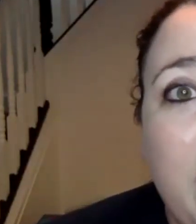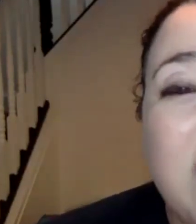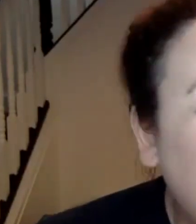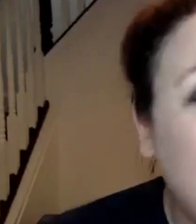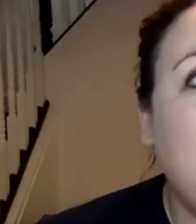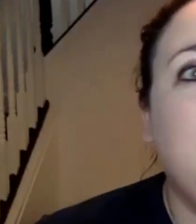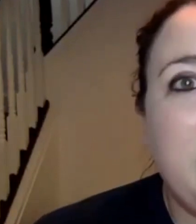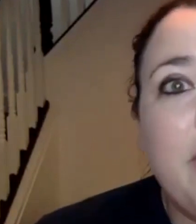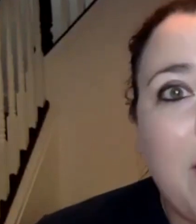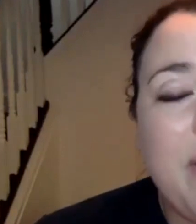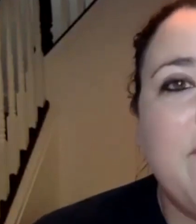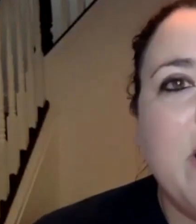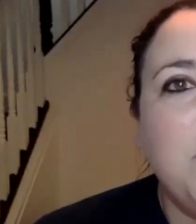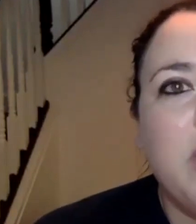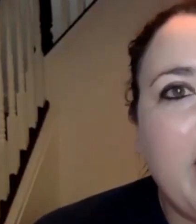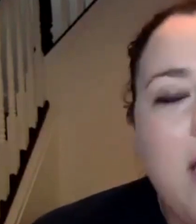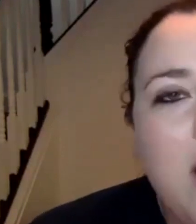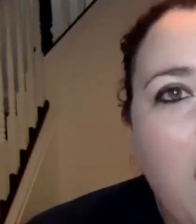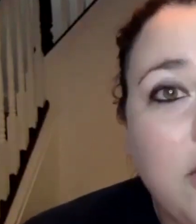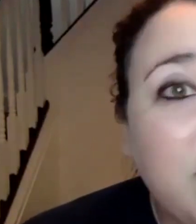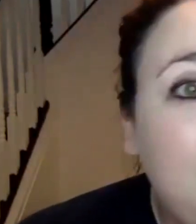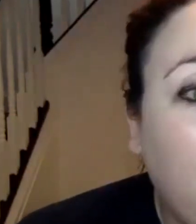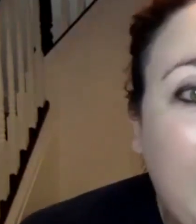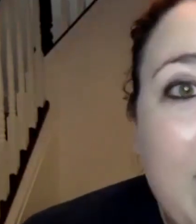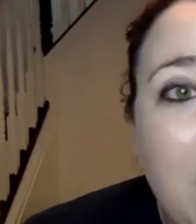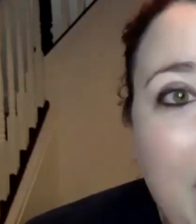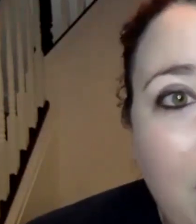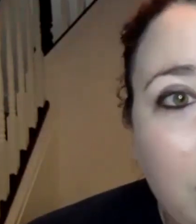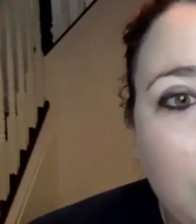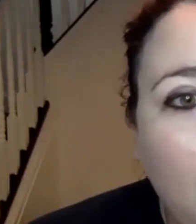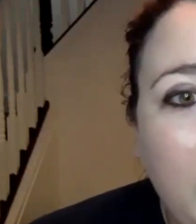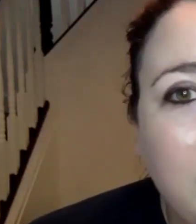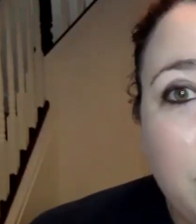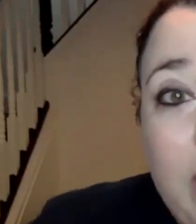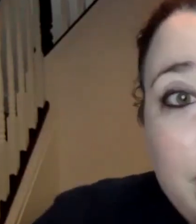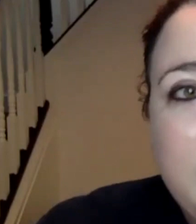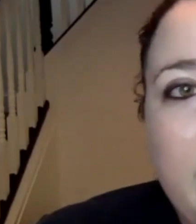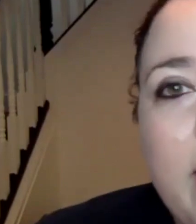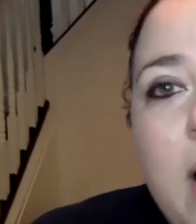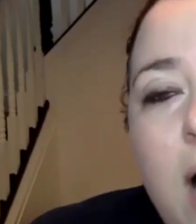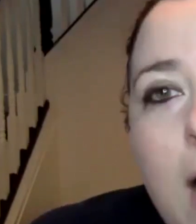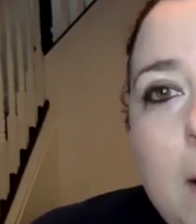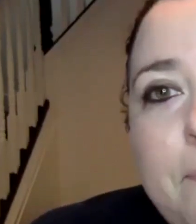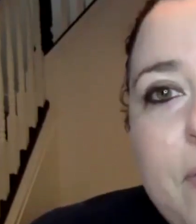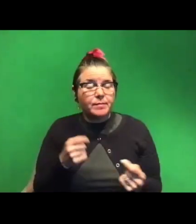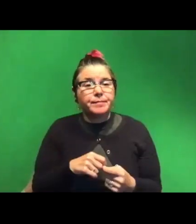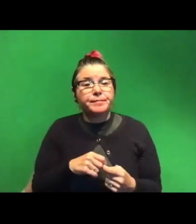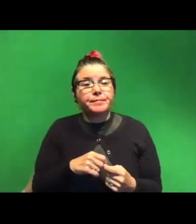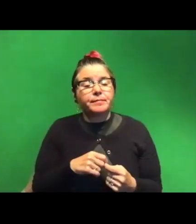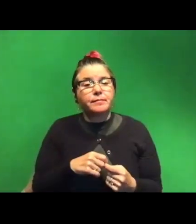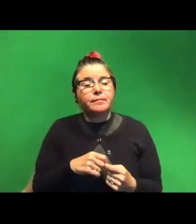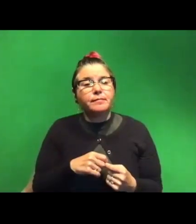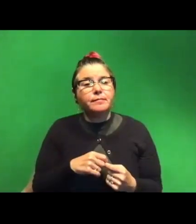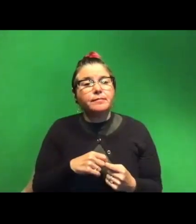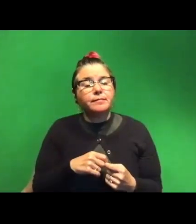out there, especially with the internet being available. Like just read about what you're interested in. And